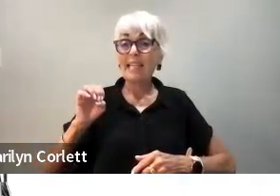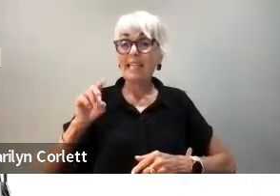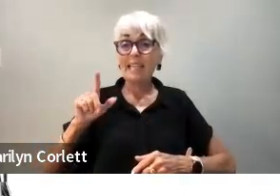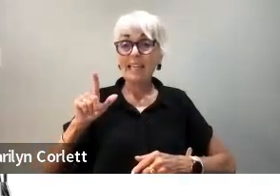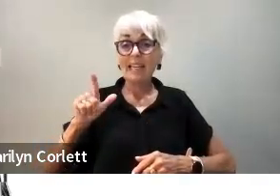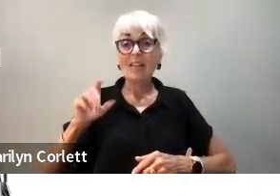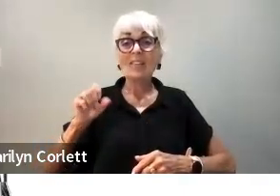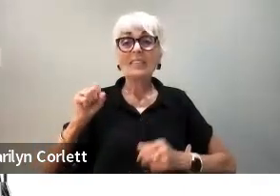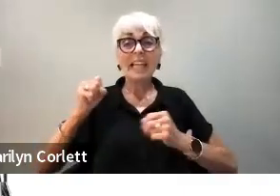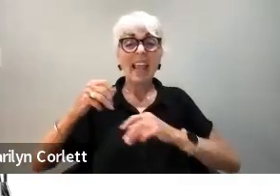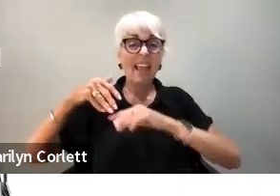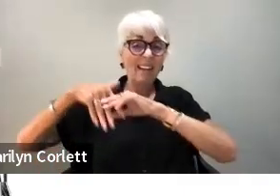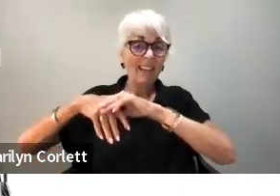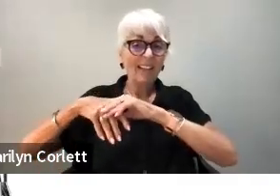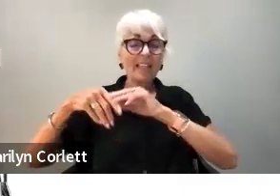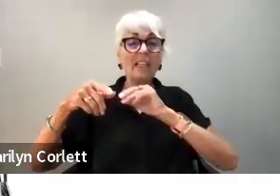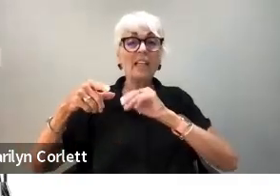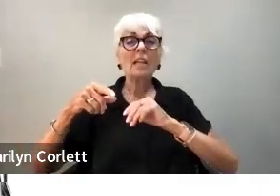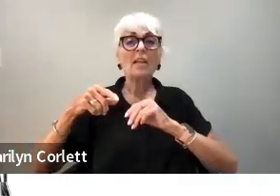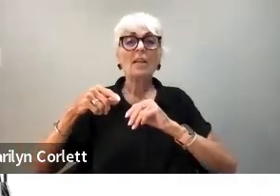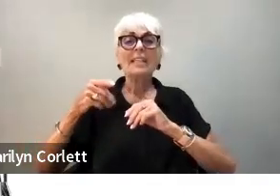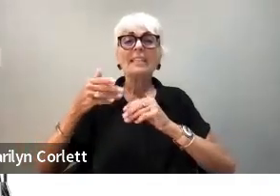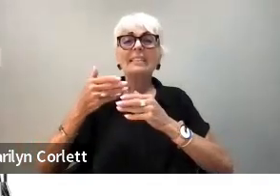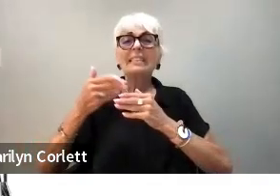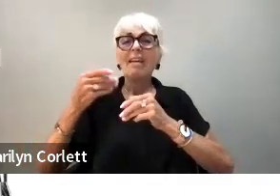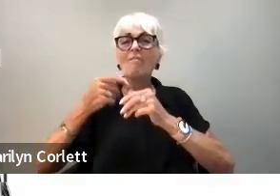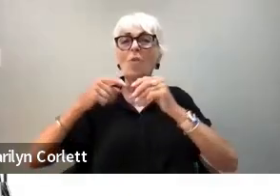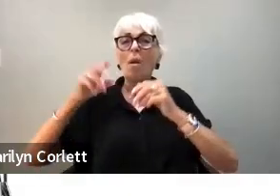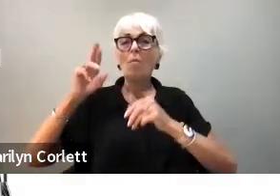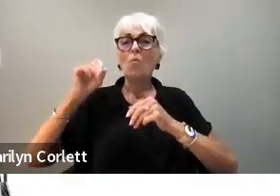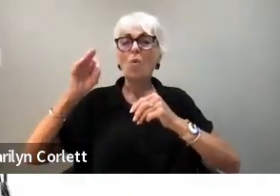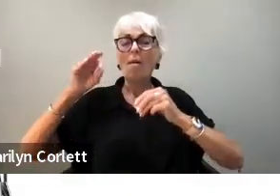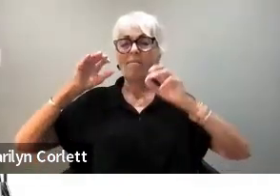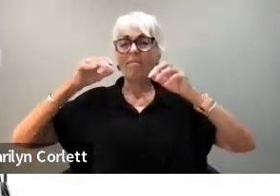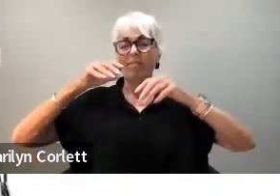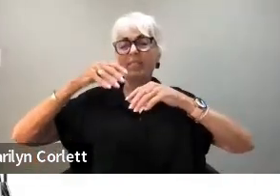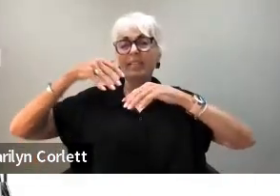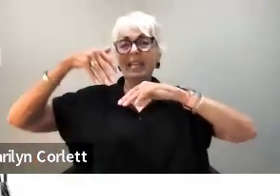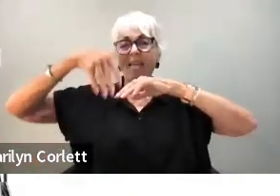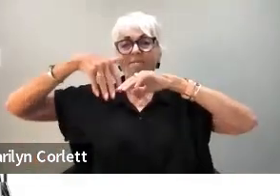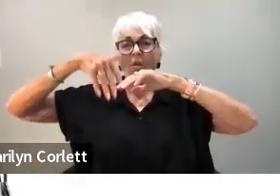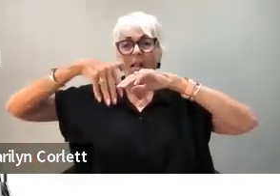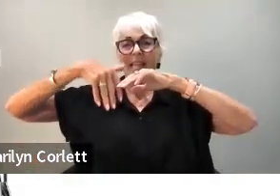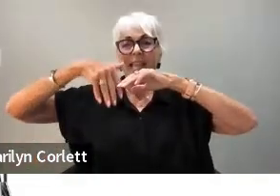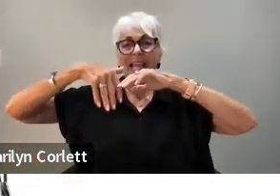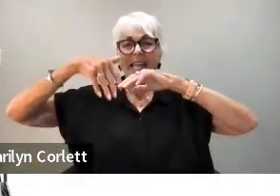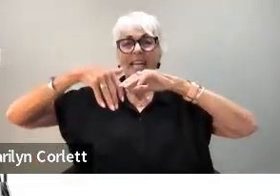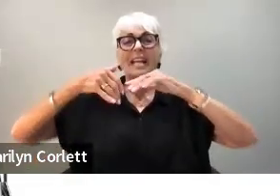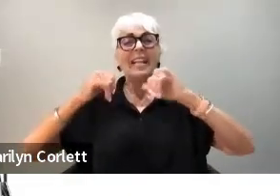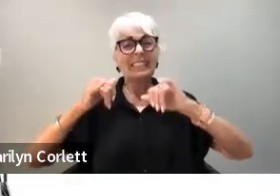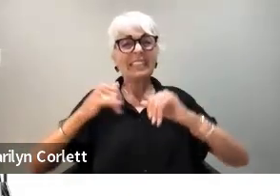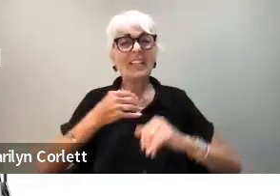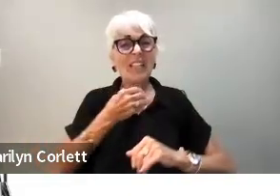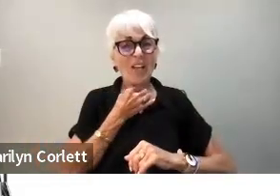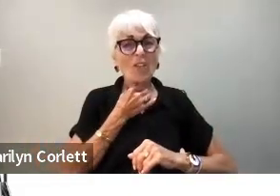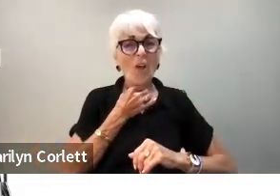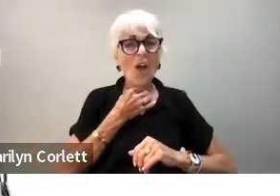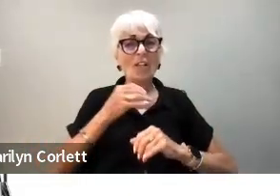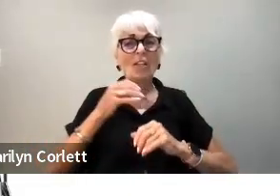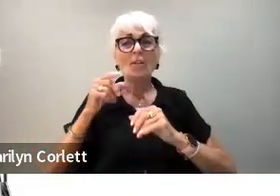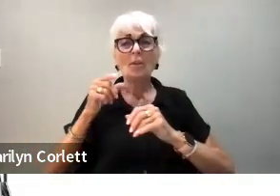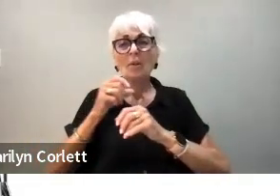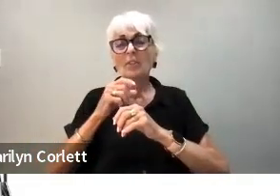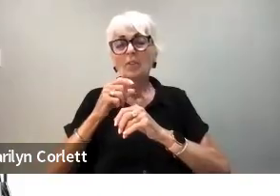in there. Um, the stuff from your roof can sometimes fall into there, so they still get clogged. So you want to make sure you want to clean